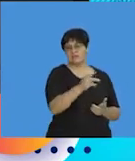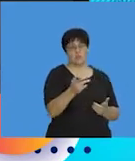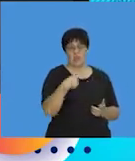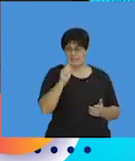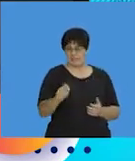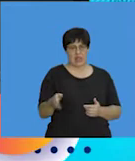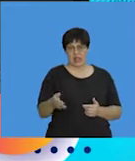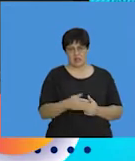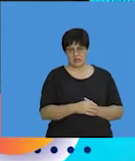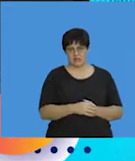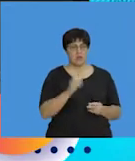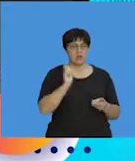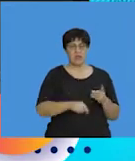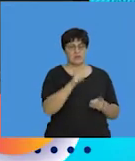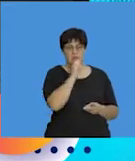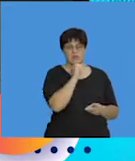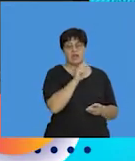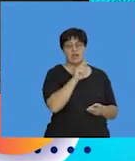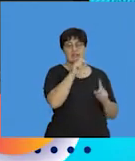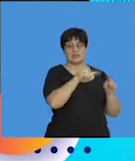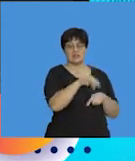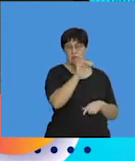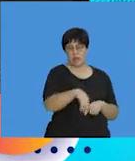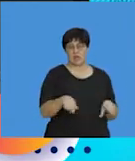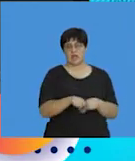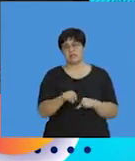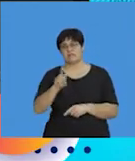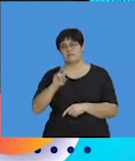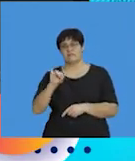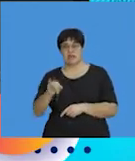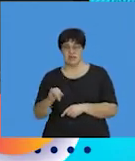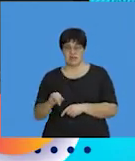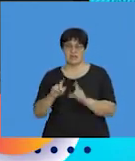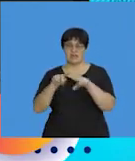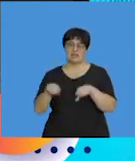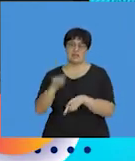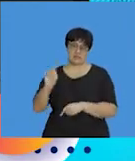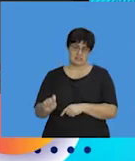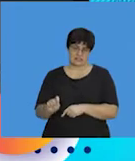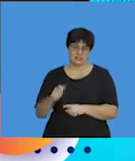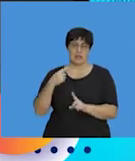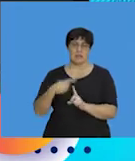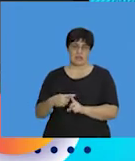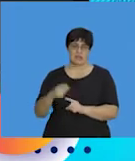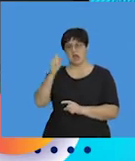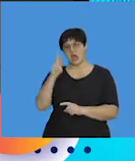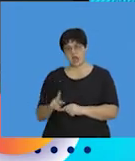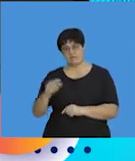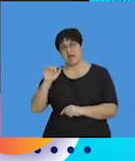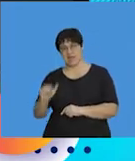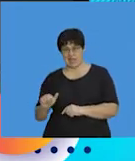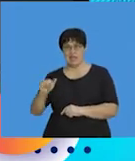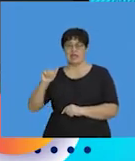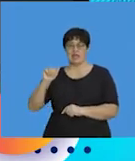I don't know T. I can't use delta Y equals VI delta T plus a half